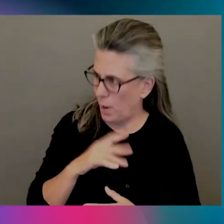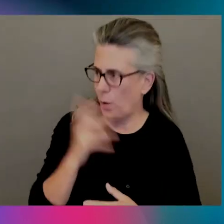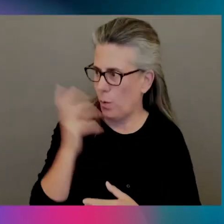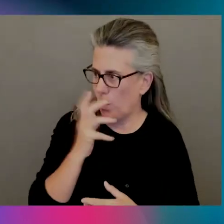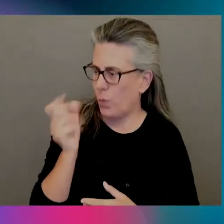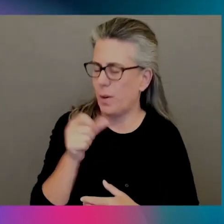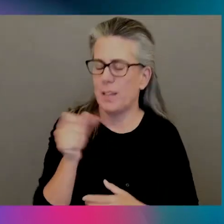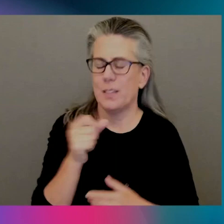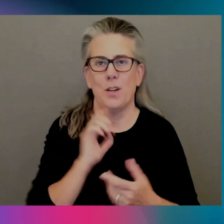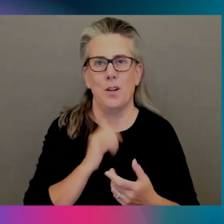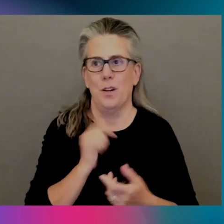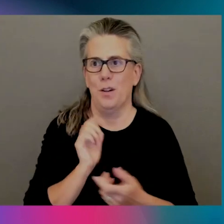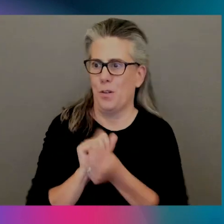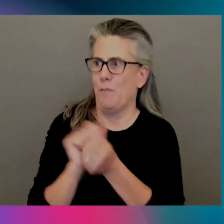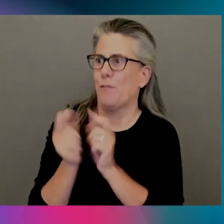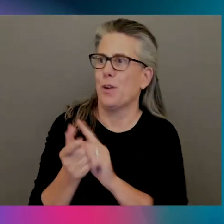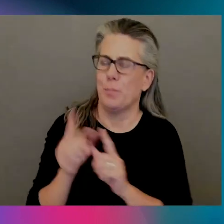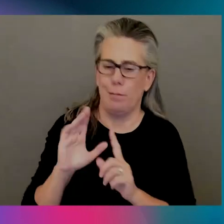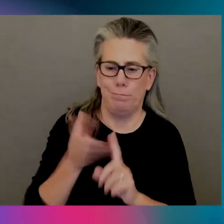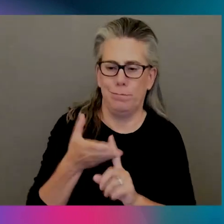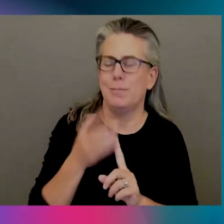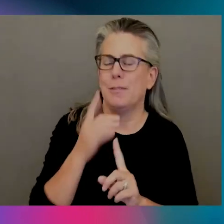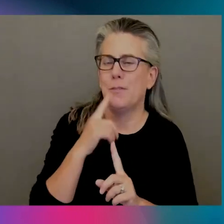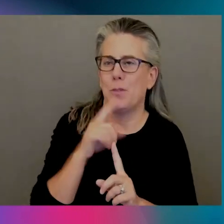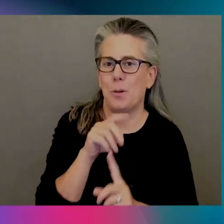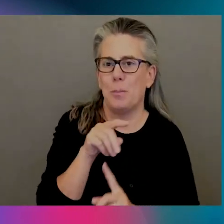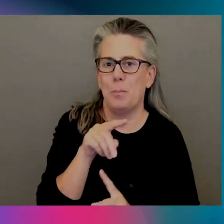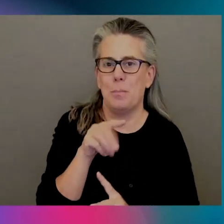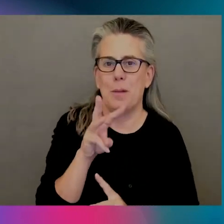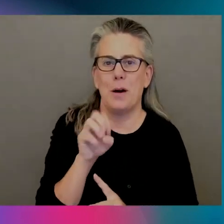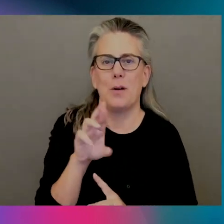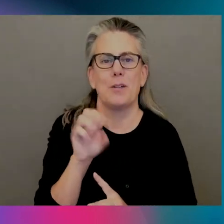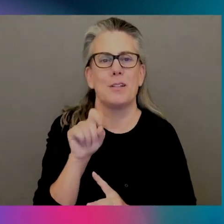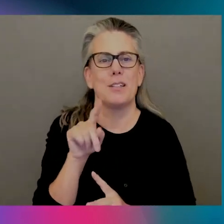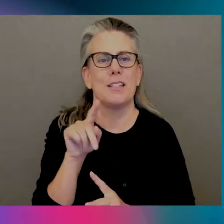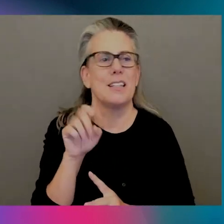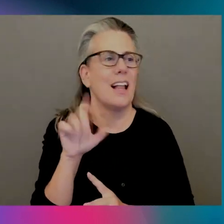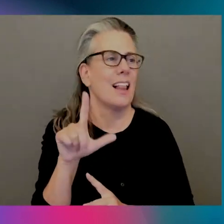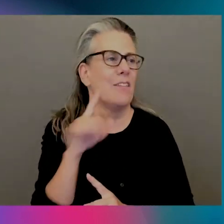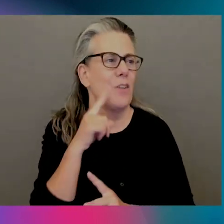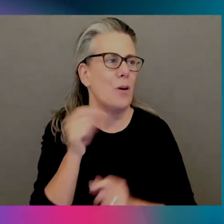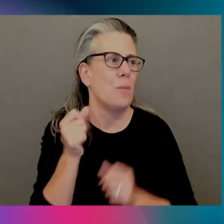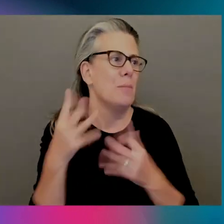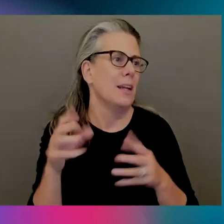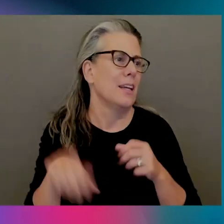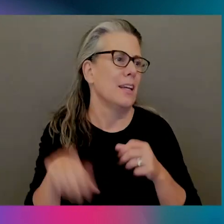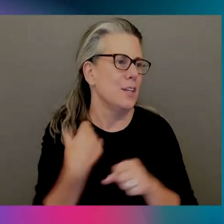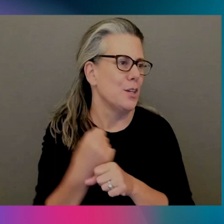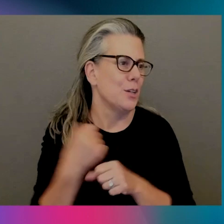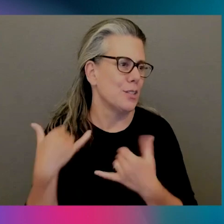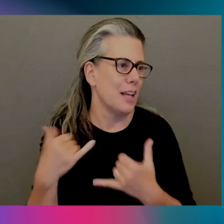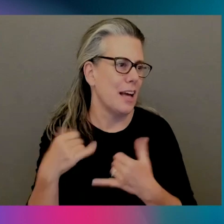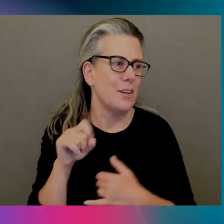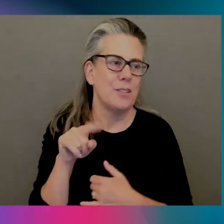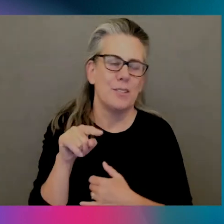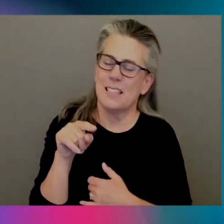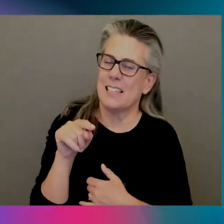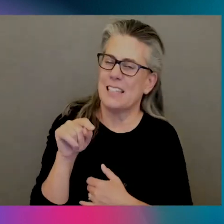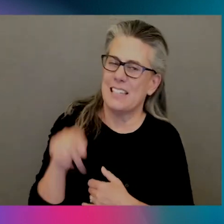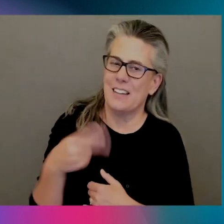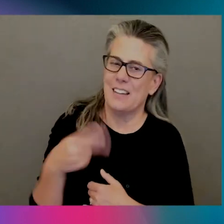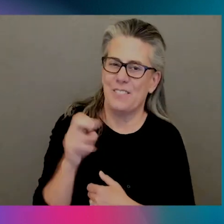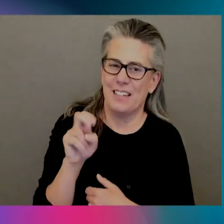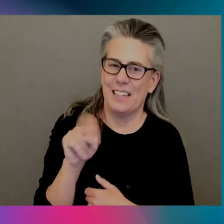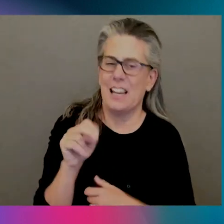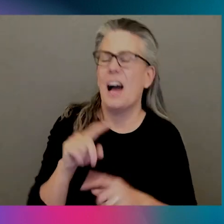converting me to PowerShell for many years now, Steve, some of it's taken, some of it's not. I didn't want to tell you this, but since we're live,